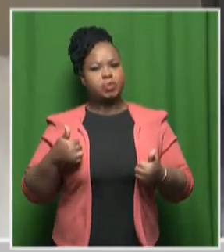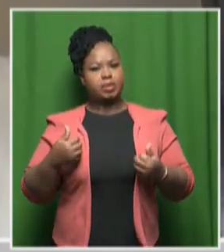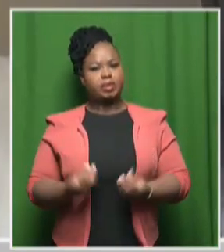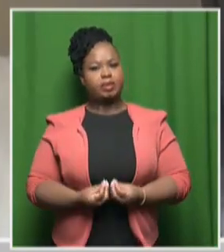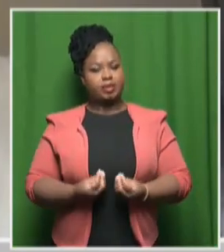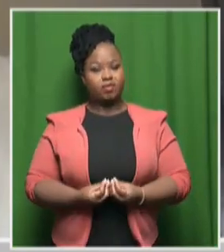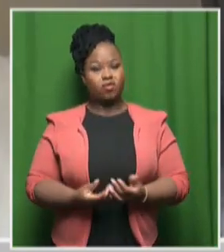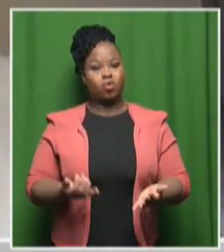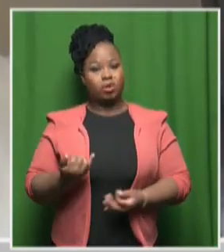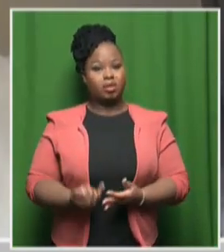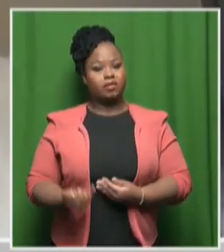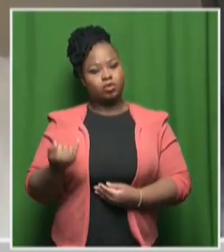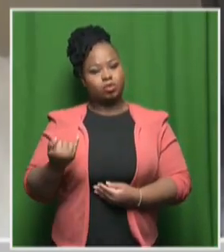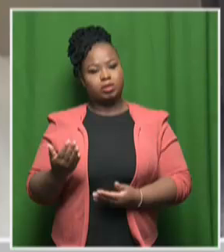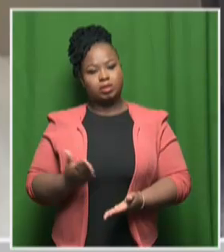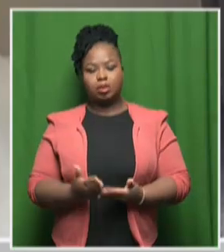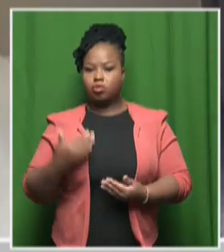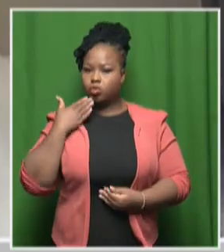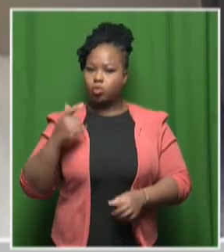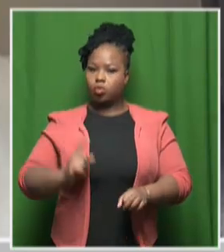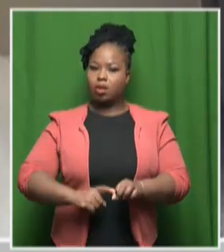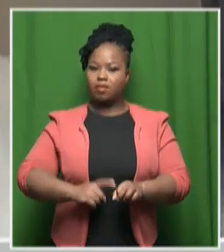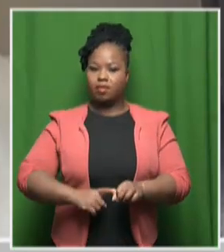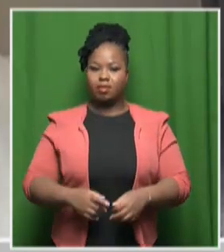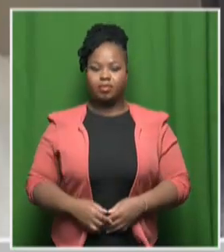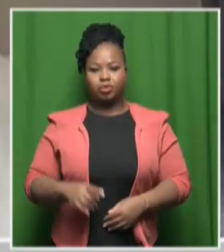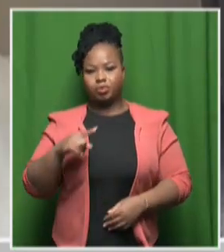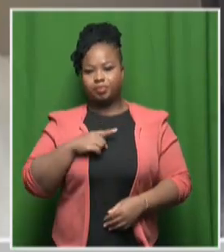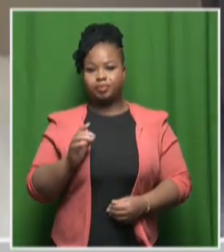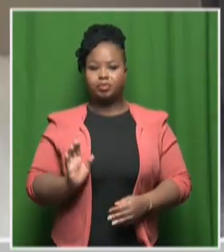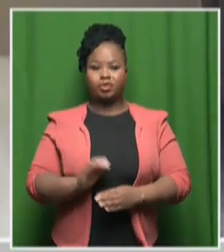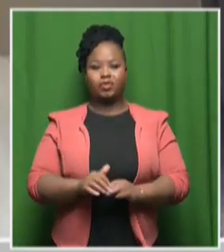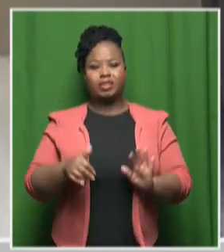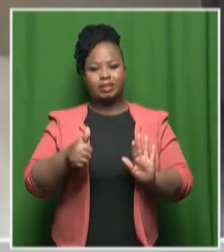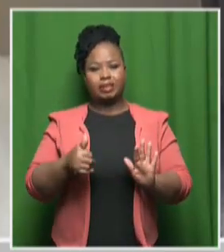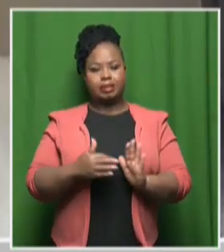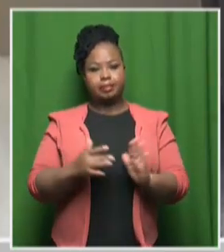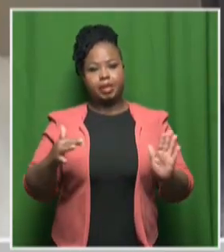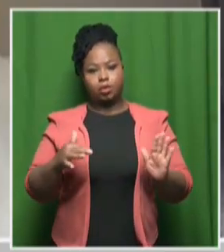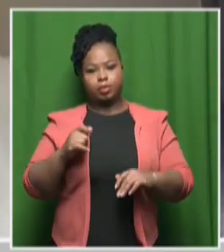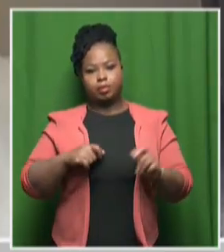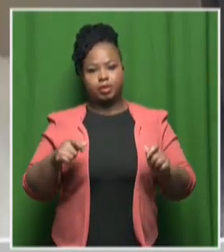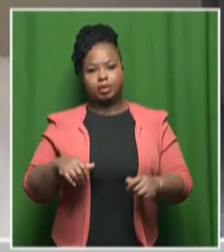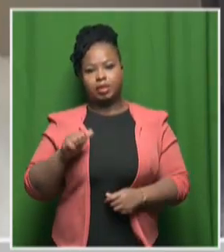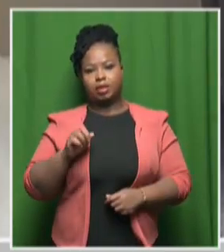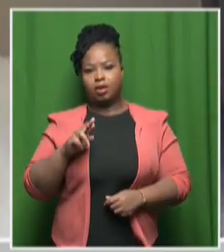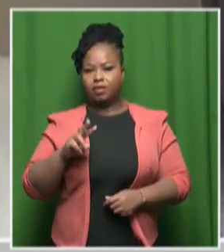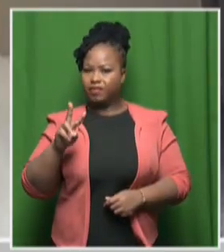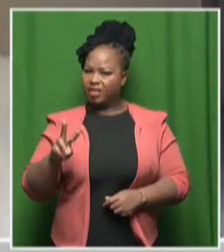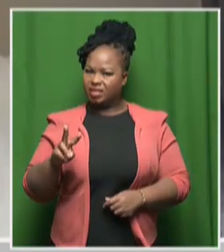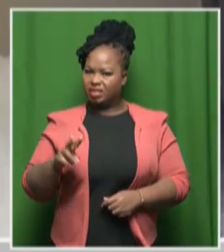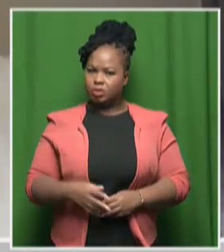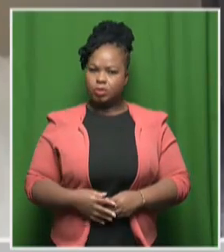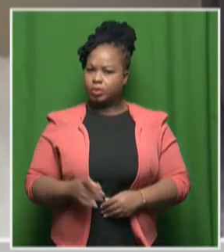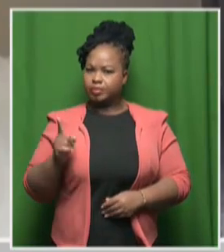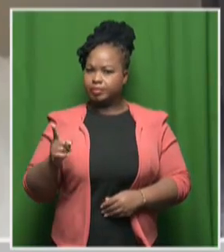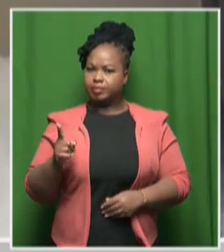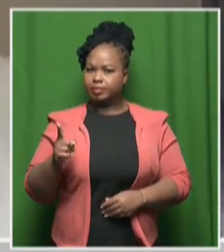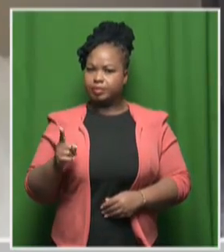for the individuals that qualify for this. I mean, with over 6 million people on ARVs, how will